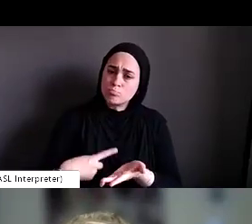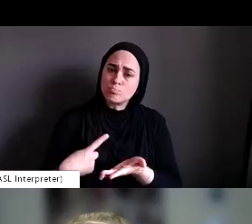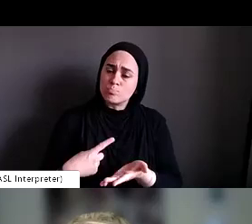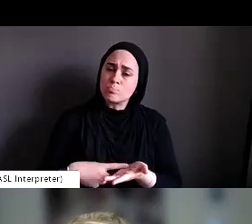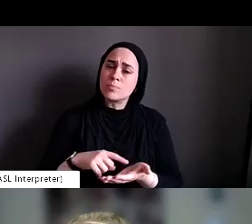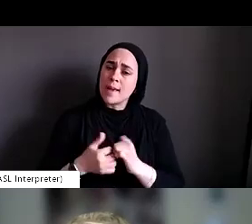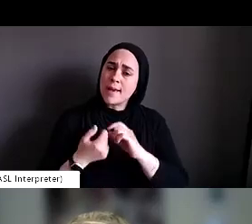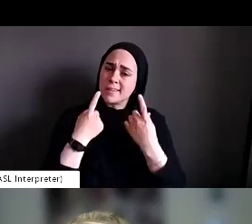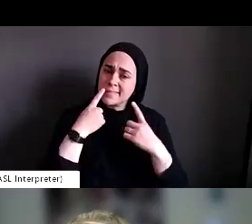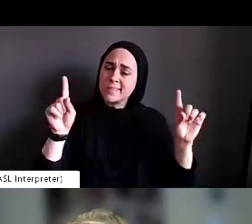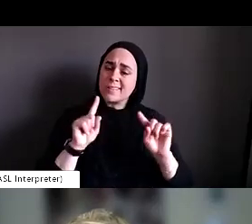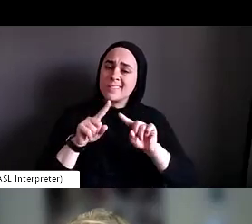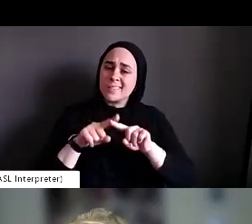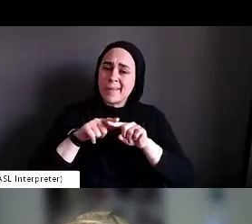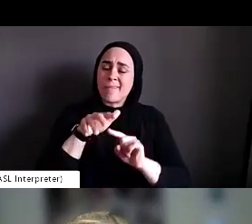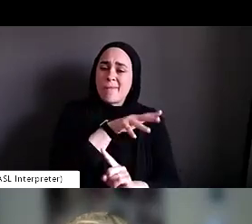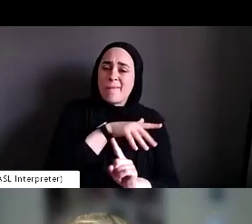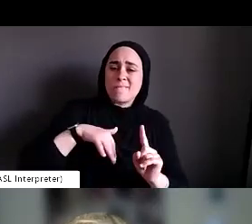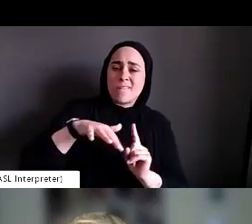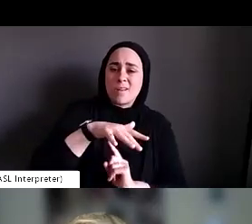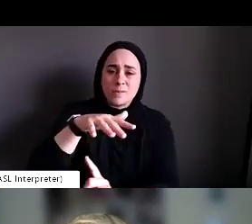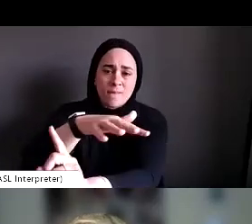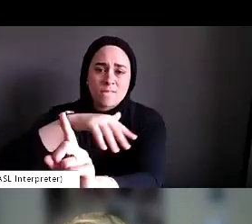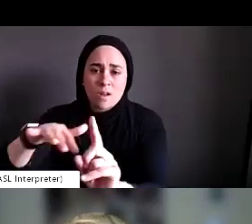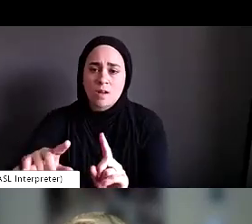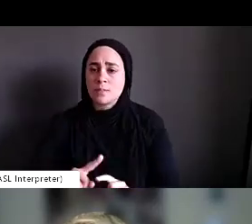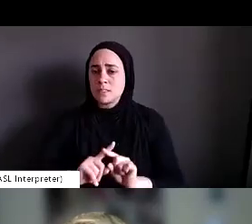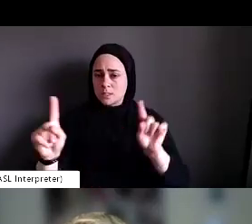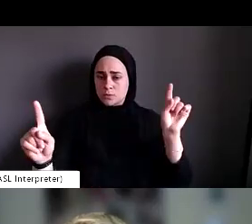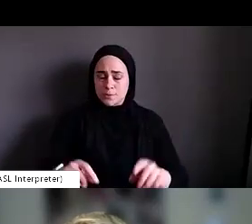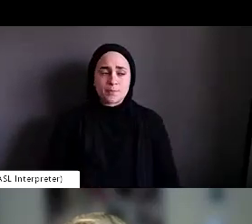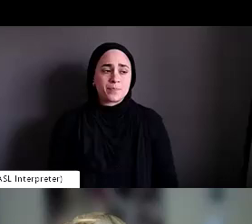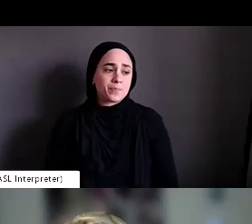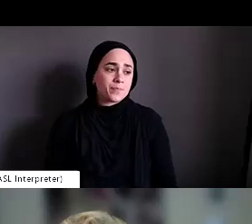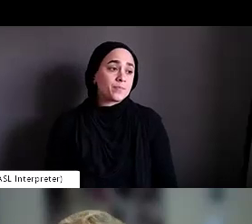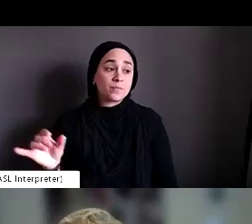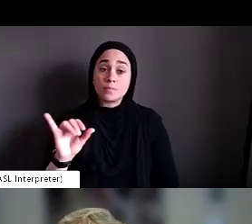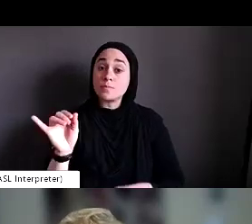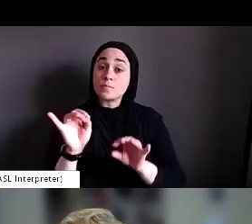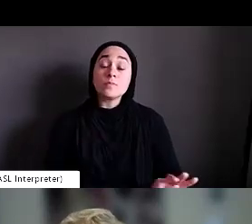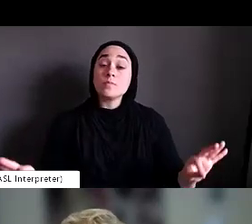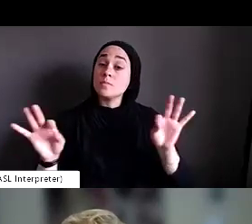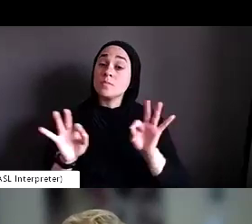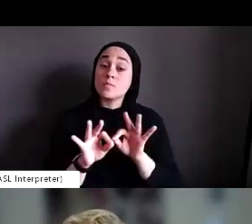effective in those different contexts? It's also really important, we think, in BC to learn to